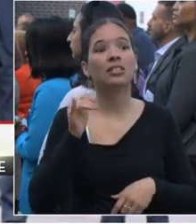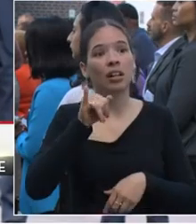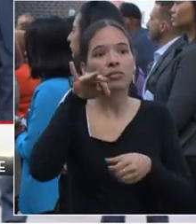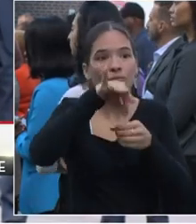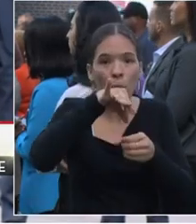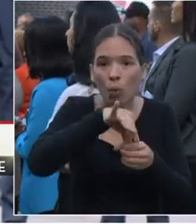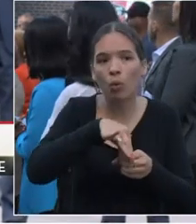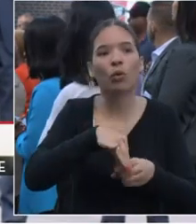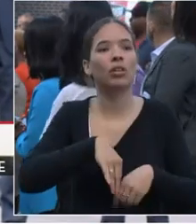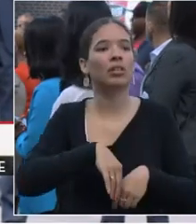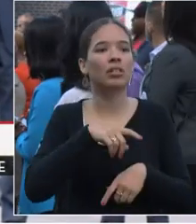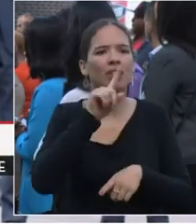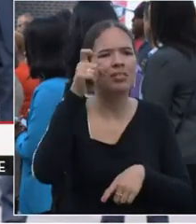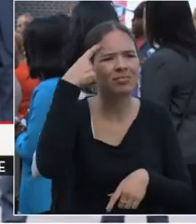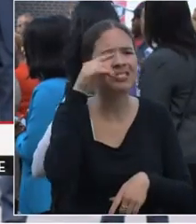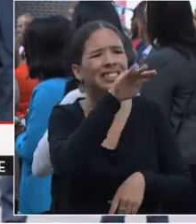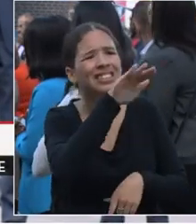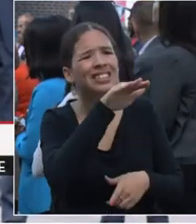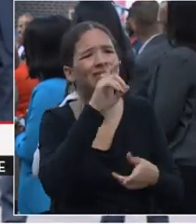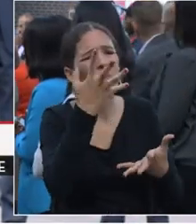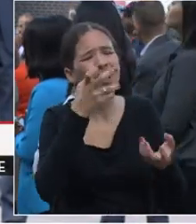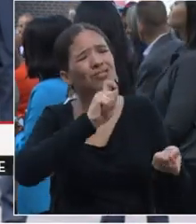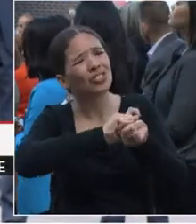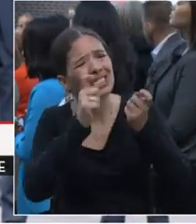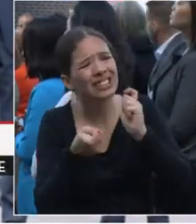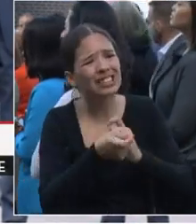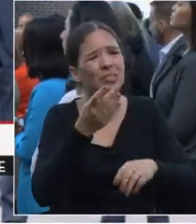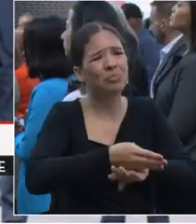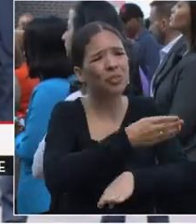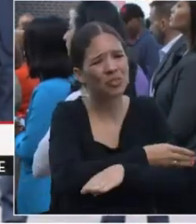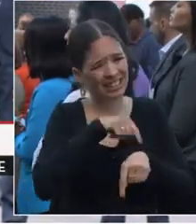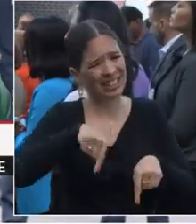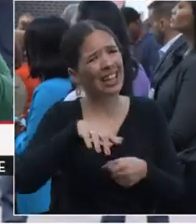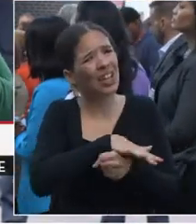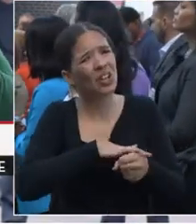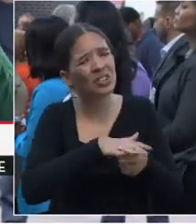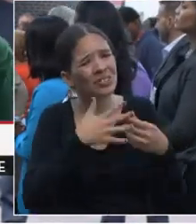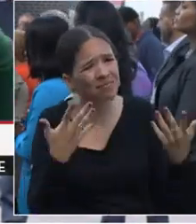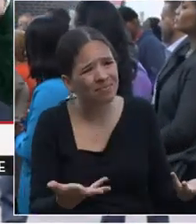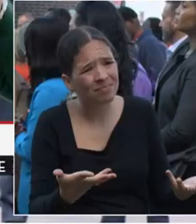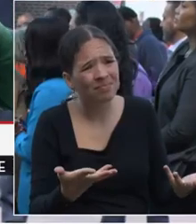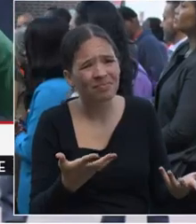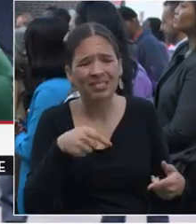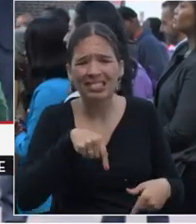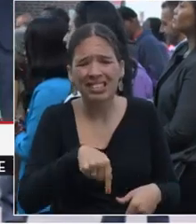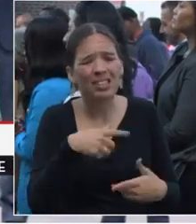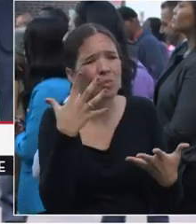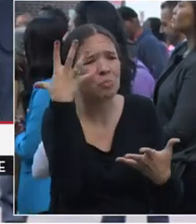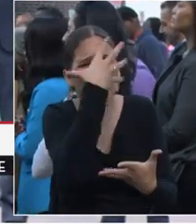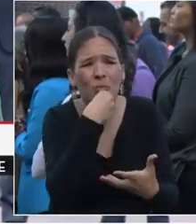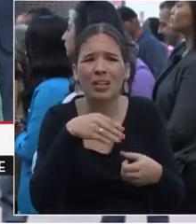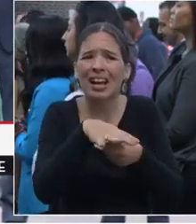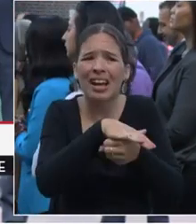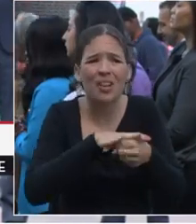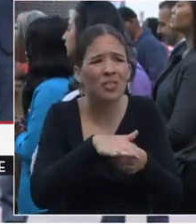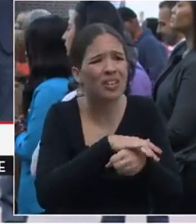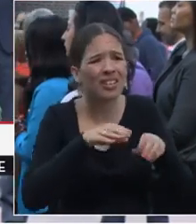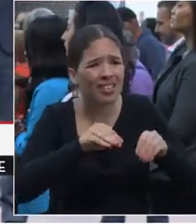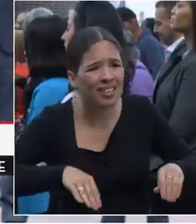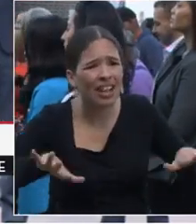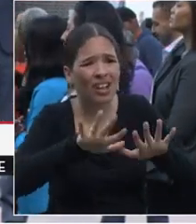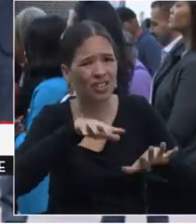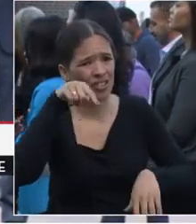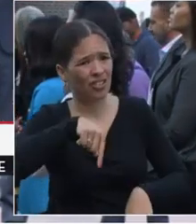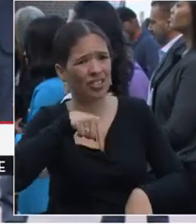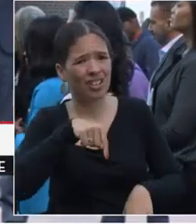and said, we want to transform this. This is a beautiful parcel. It has